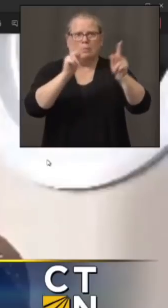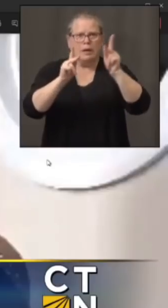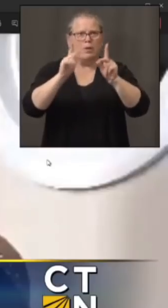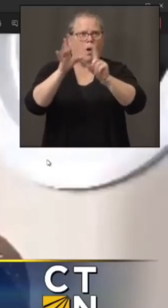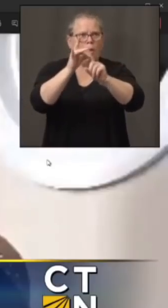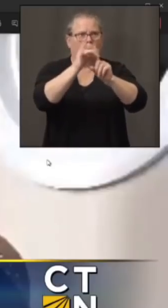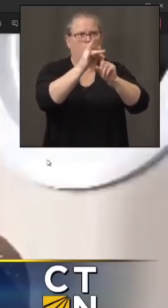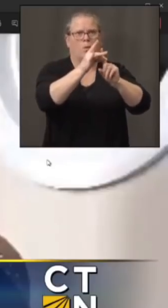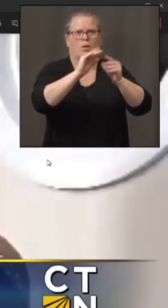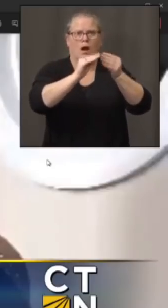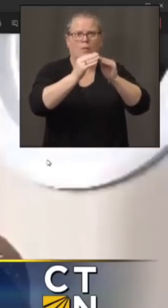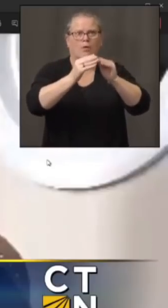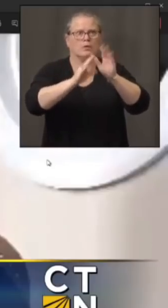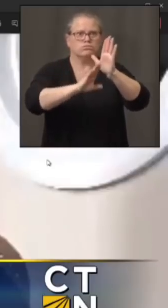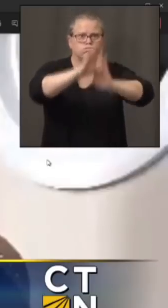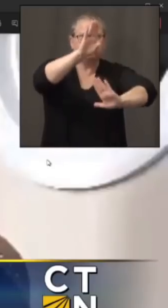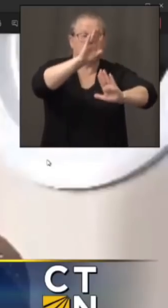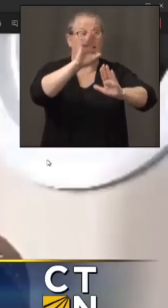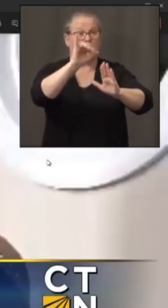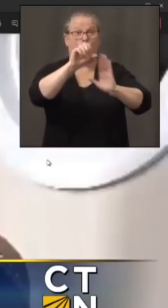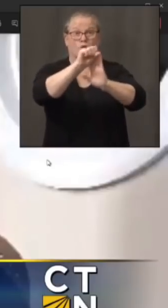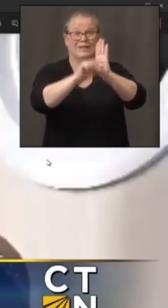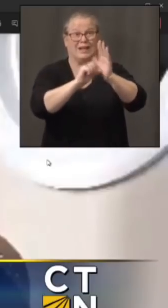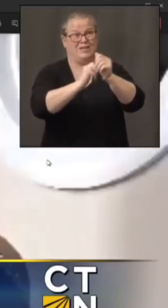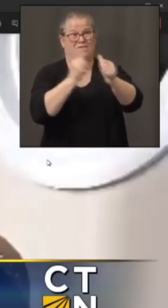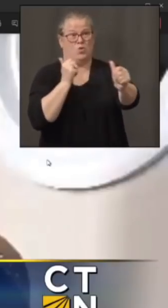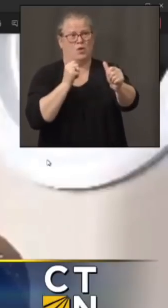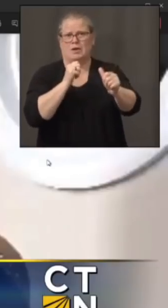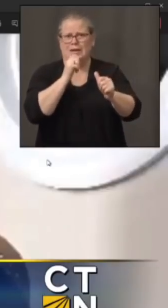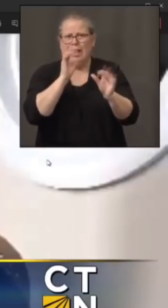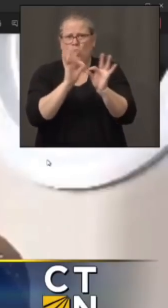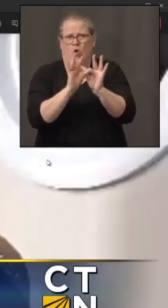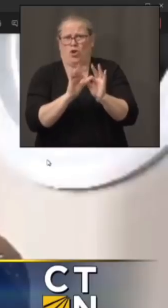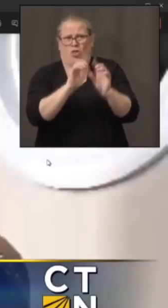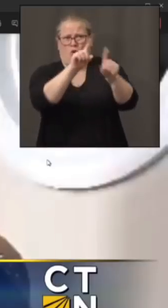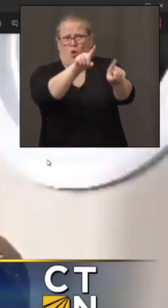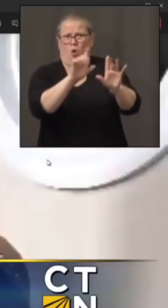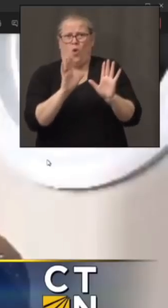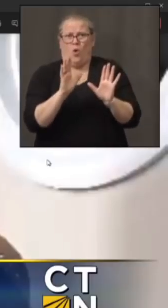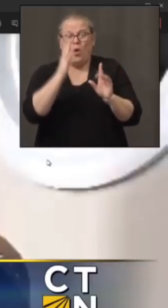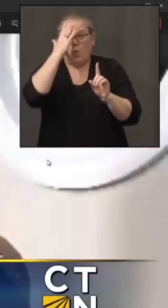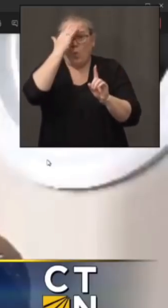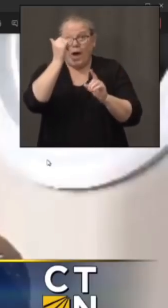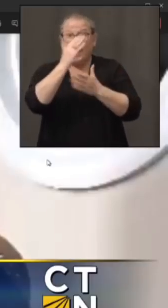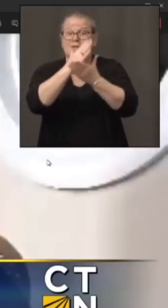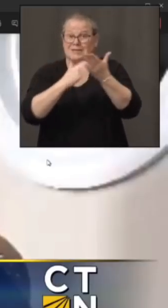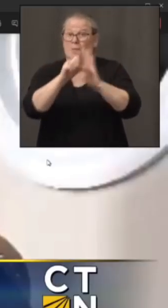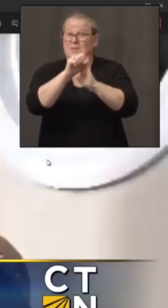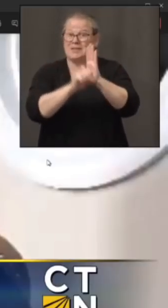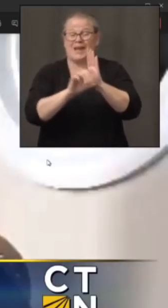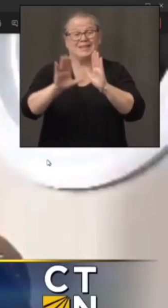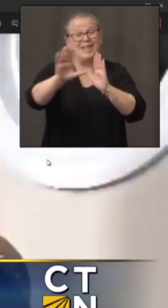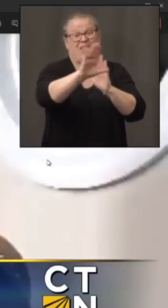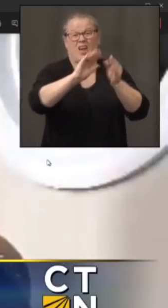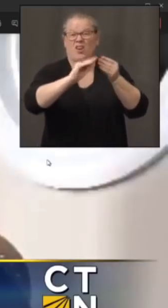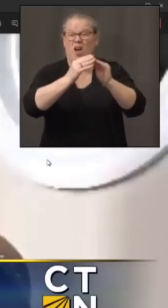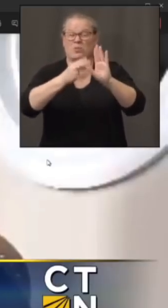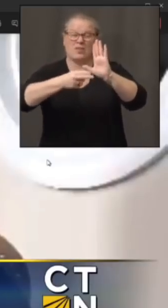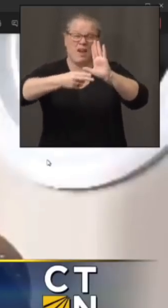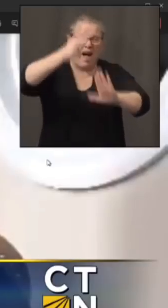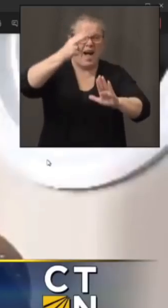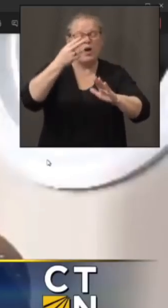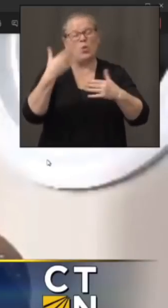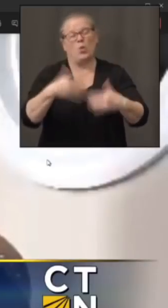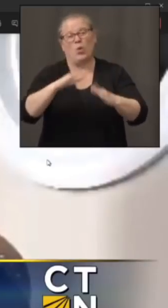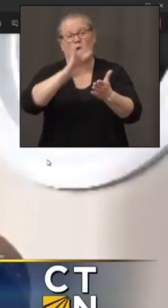to avoid those states, I think is prudent at this point, because there are states where the infection rate is exceedingly high. Parts of the Midwest, parts of the